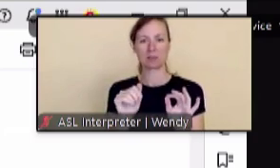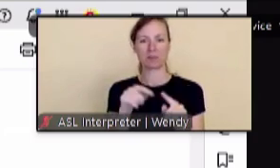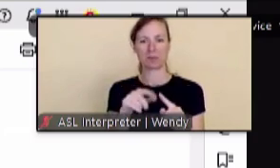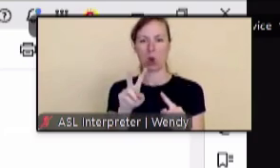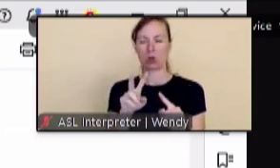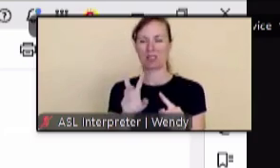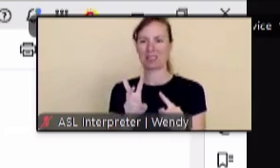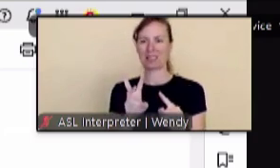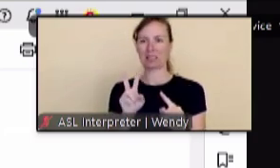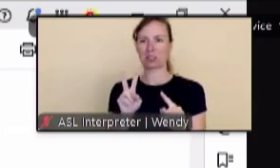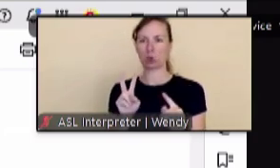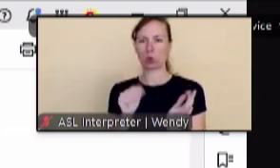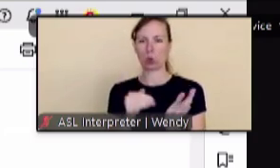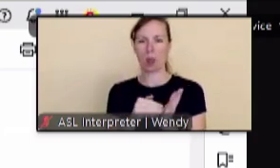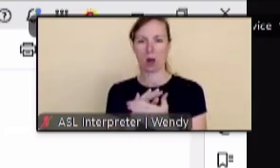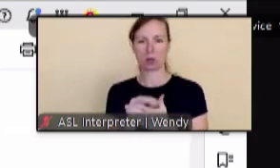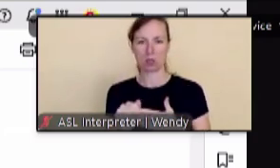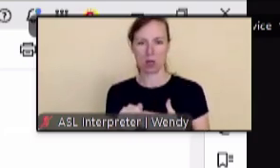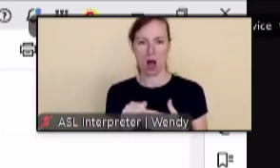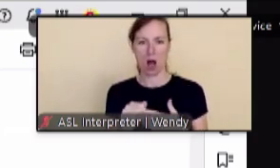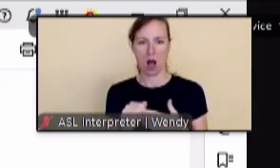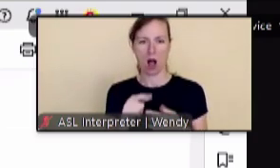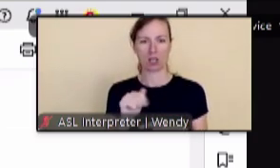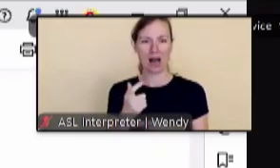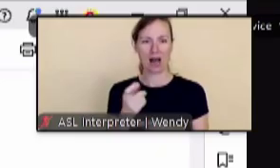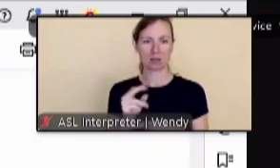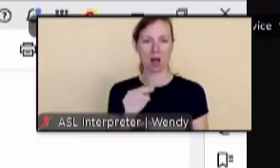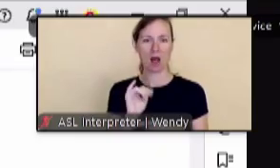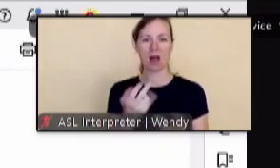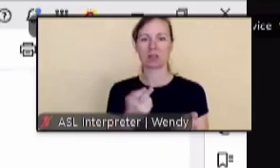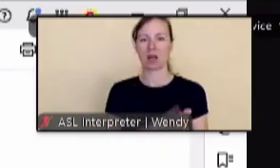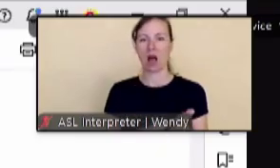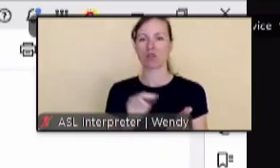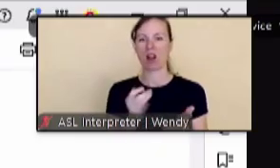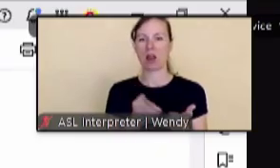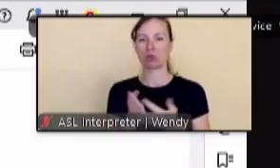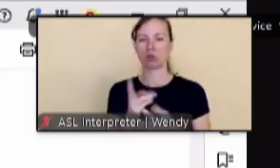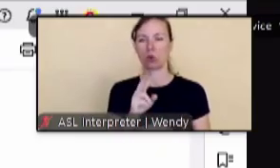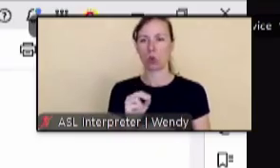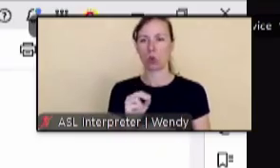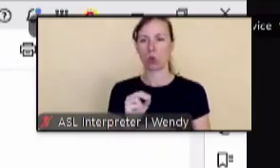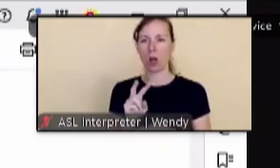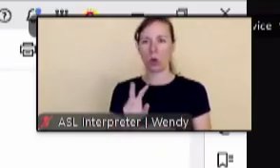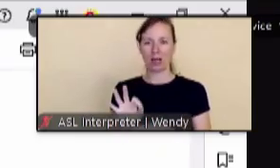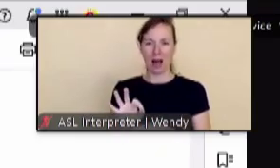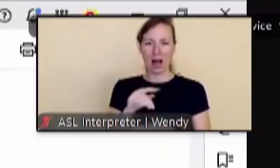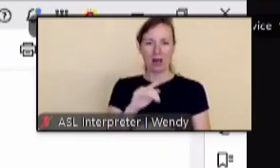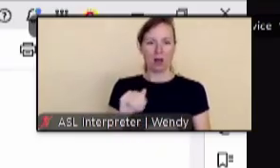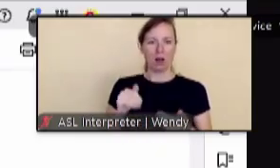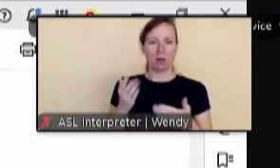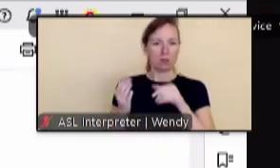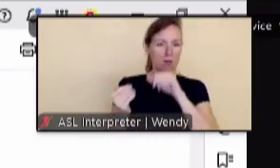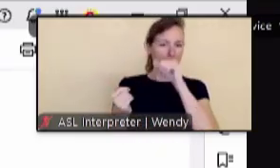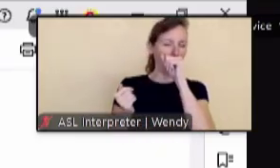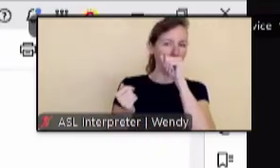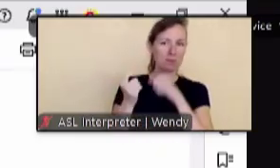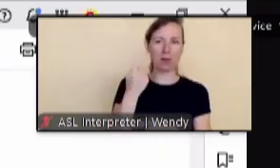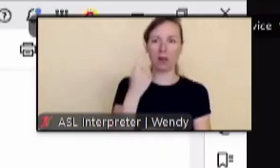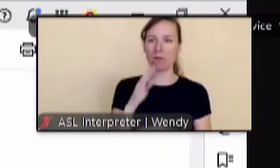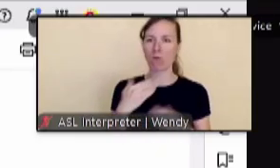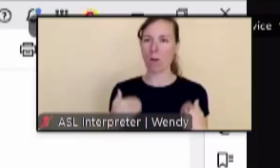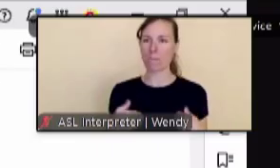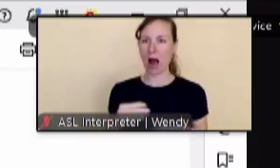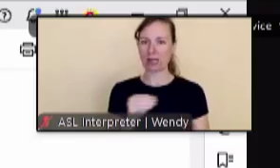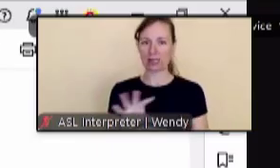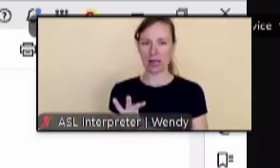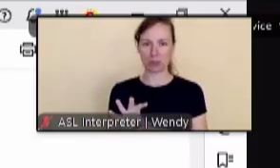in-car cameras, our holster devices that activate our cameras whenever our firearm is drawn, as well as whenever a